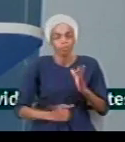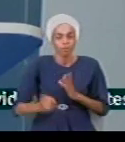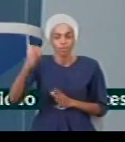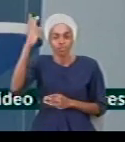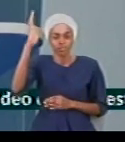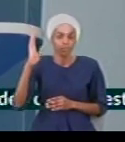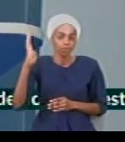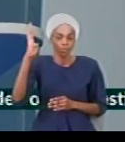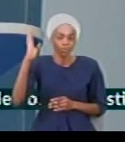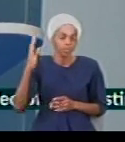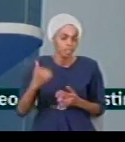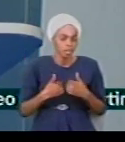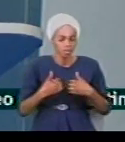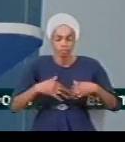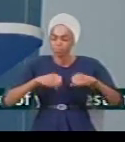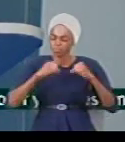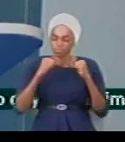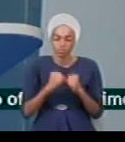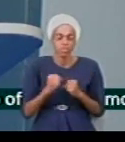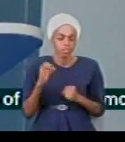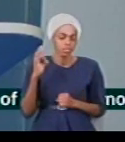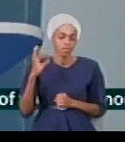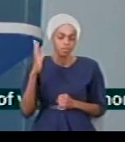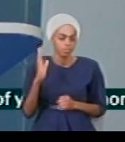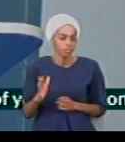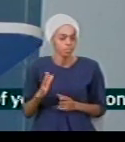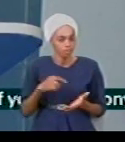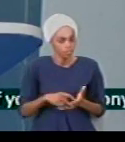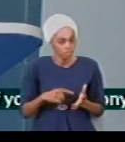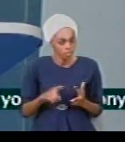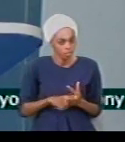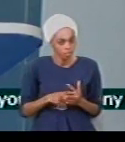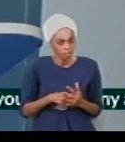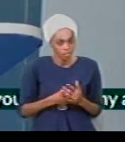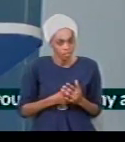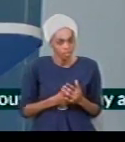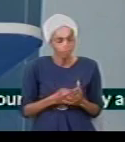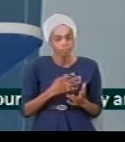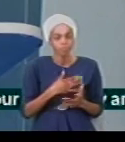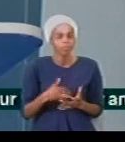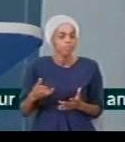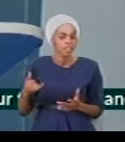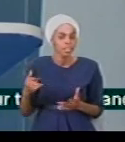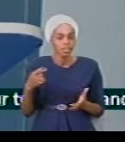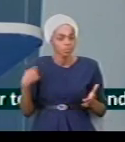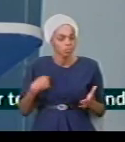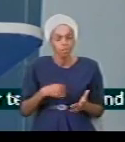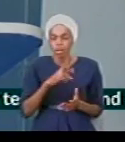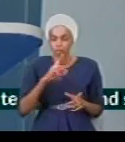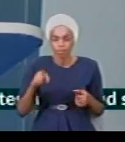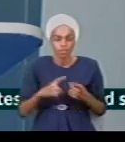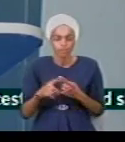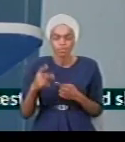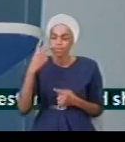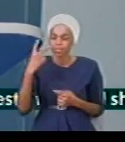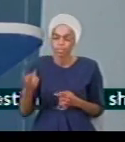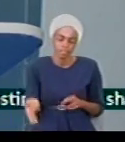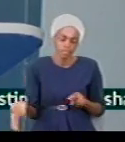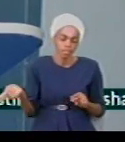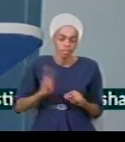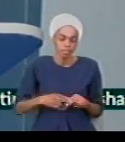beginning. And we are going to be witnessing increasing, unprecedented strength and power through